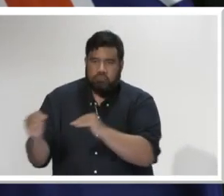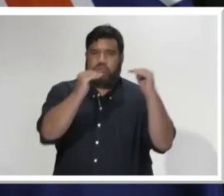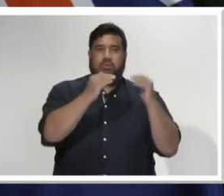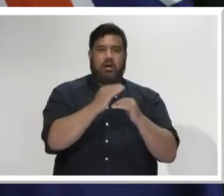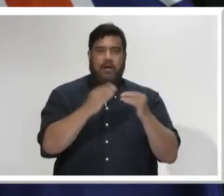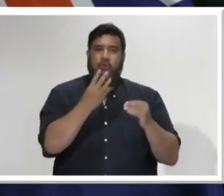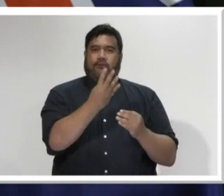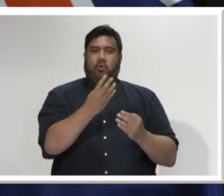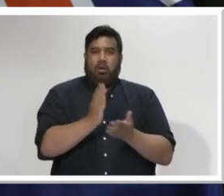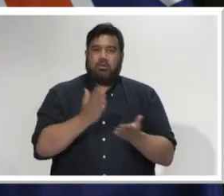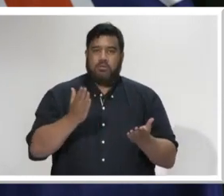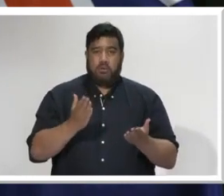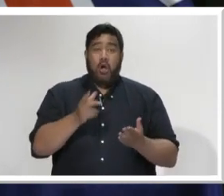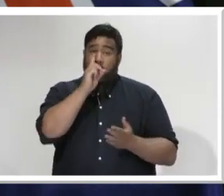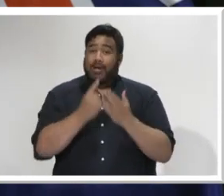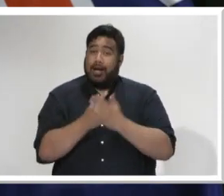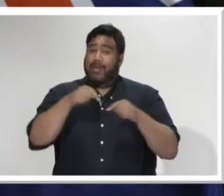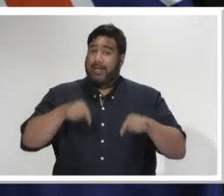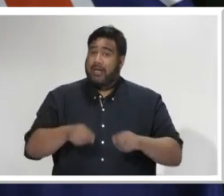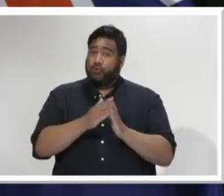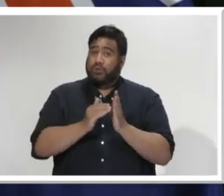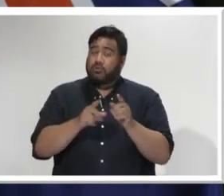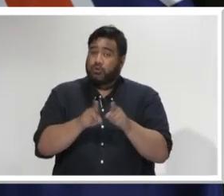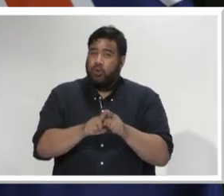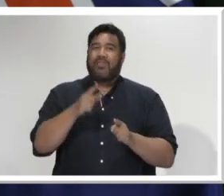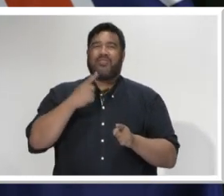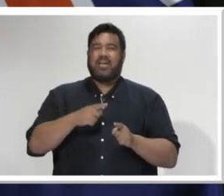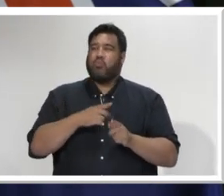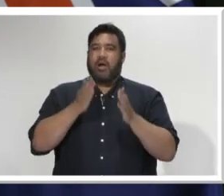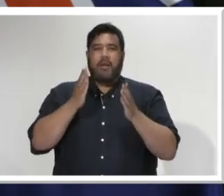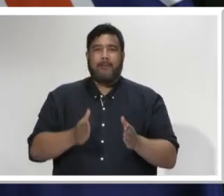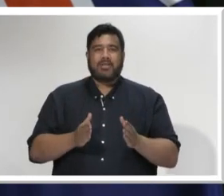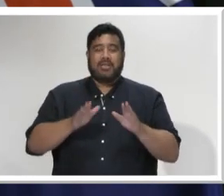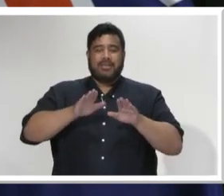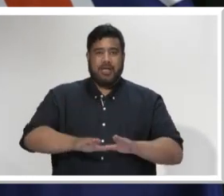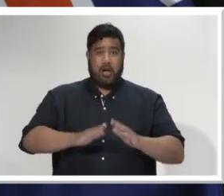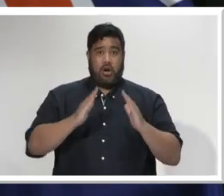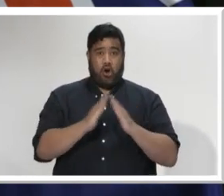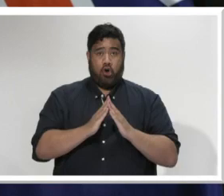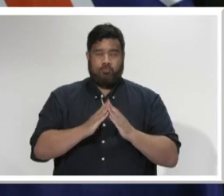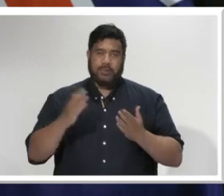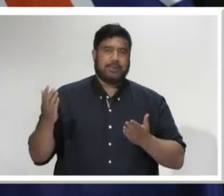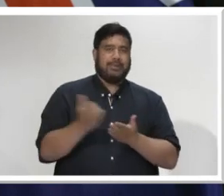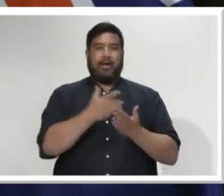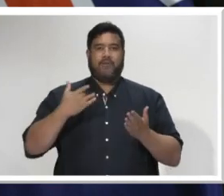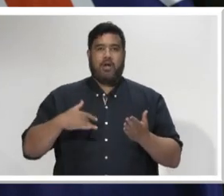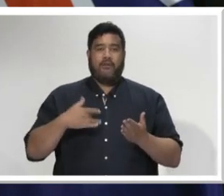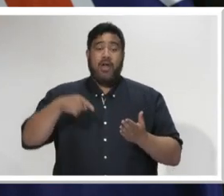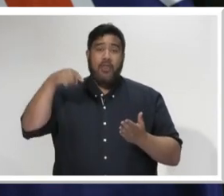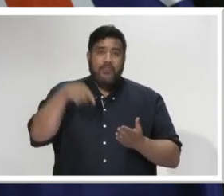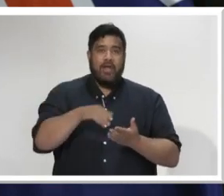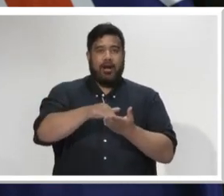at level 3. Stay home, save lives. It remains the most effective way to break the chain of